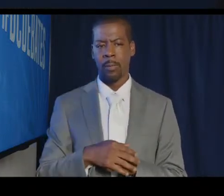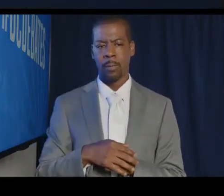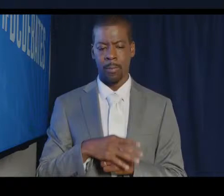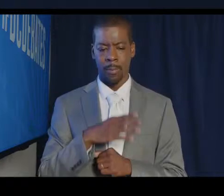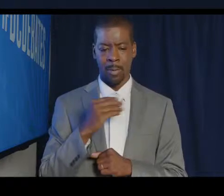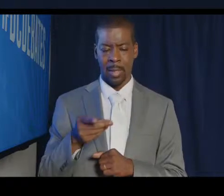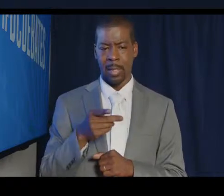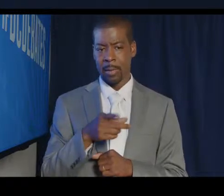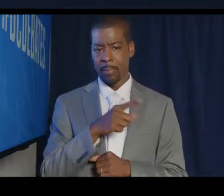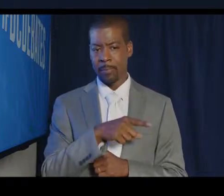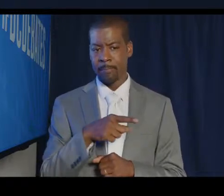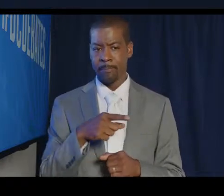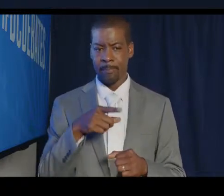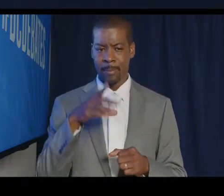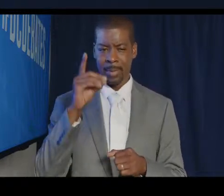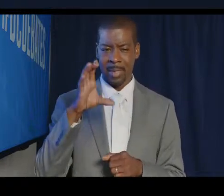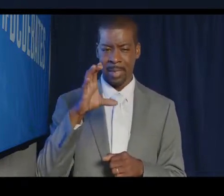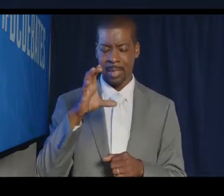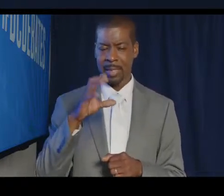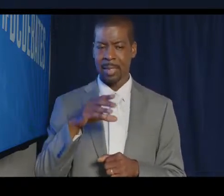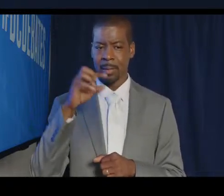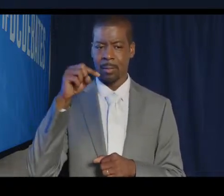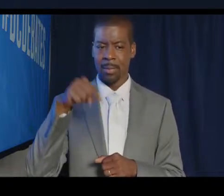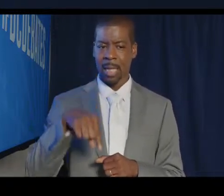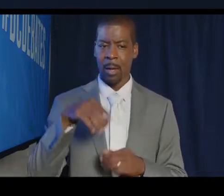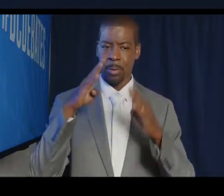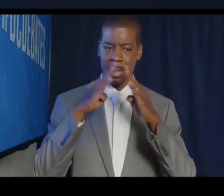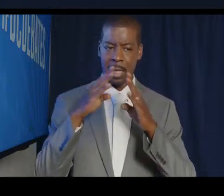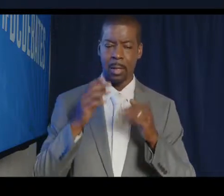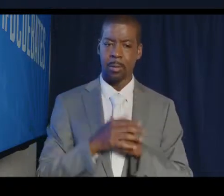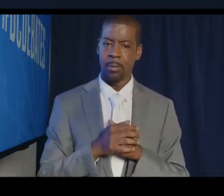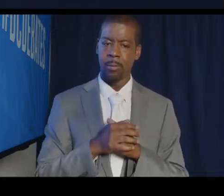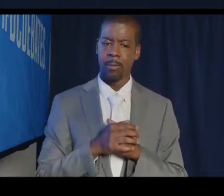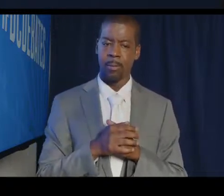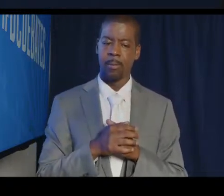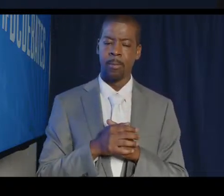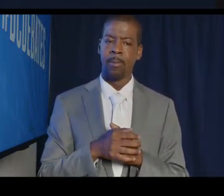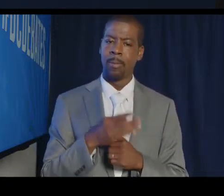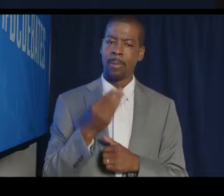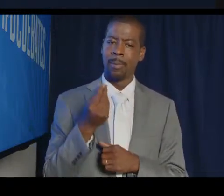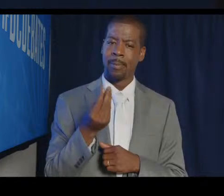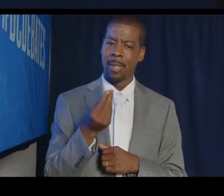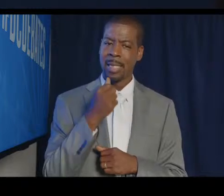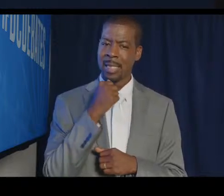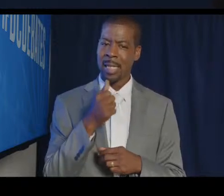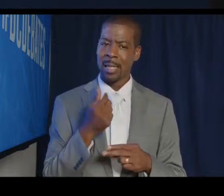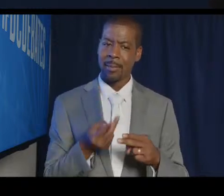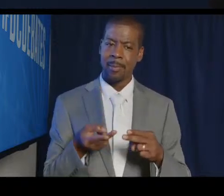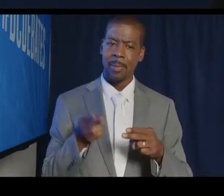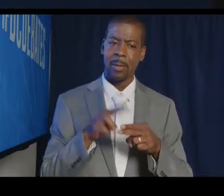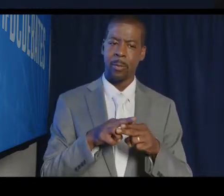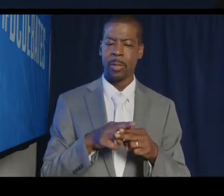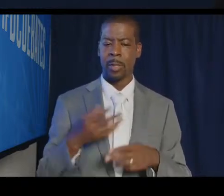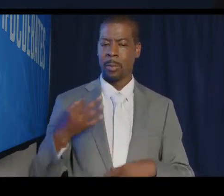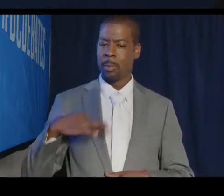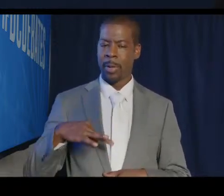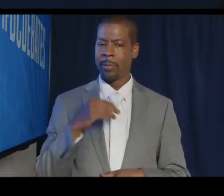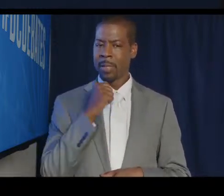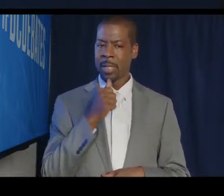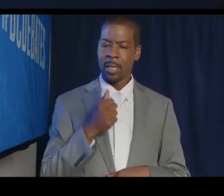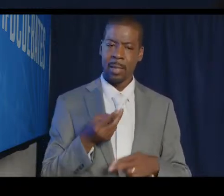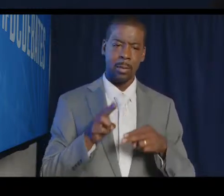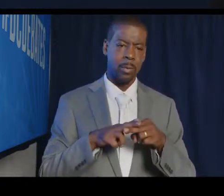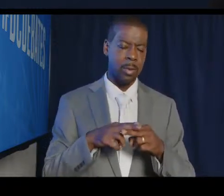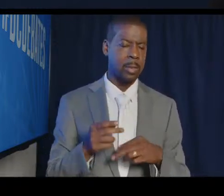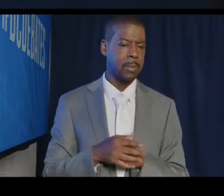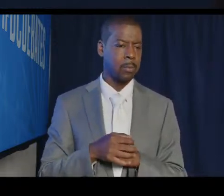commercial marketplace is downtown, revenues are going down. What we are going to have available to us is not necessarily going to be $22 billion in the future. And,